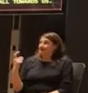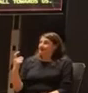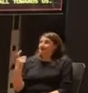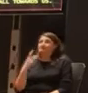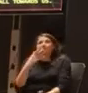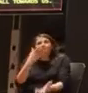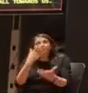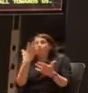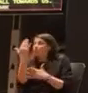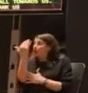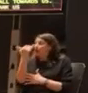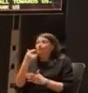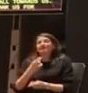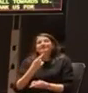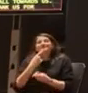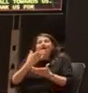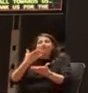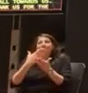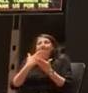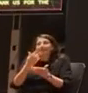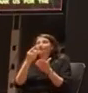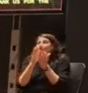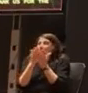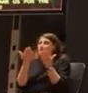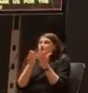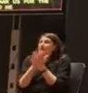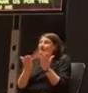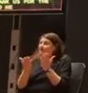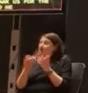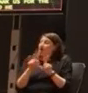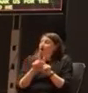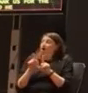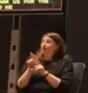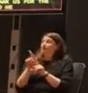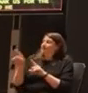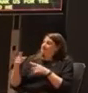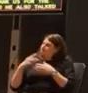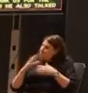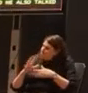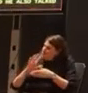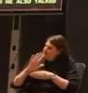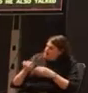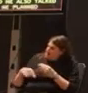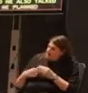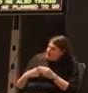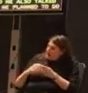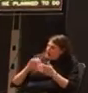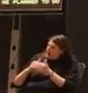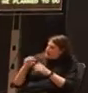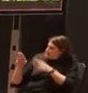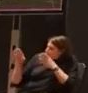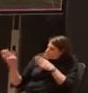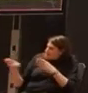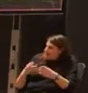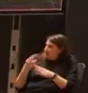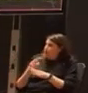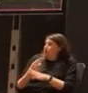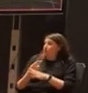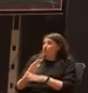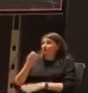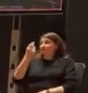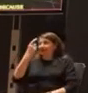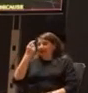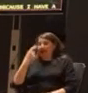to thank us for the books. And he also talked about what he planned to do with them. Now, because I have a